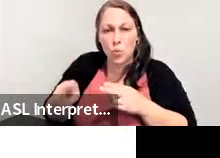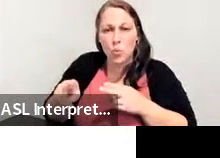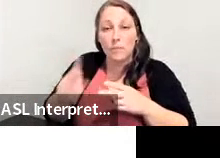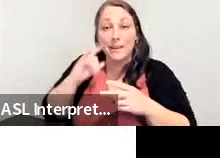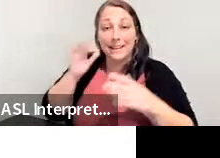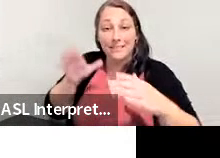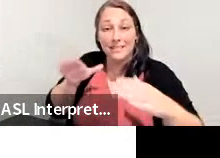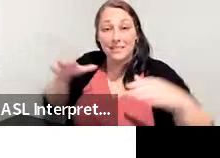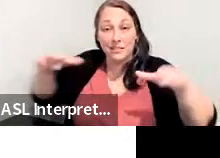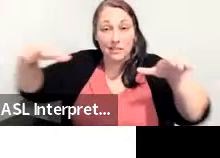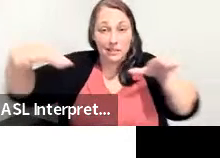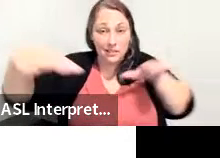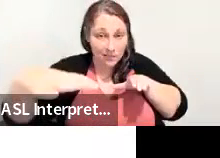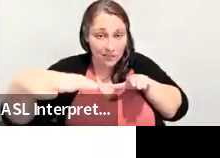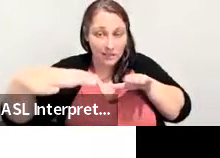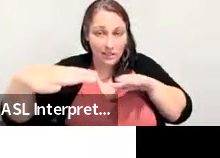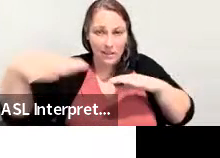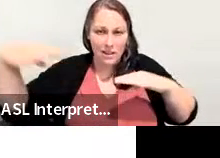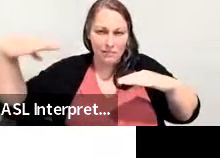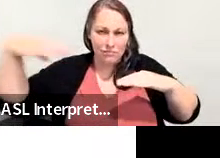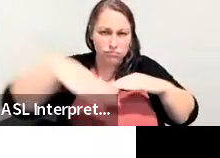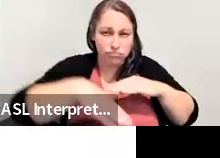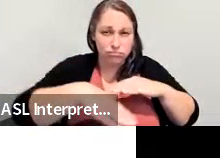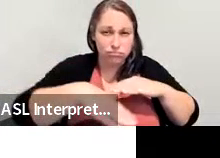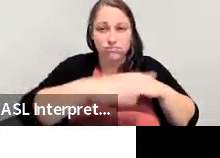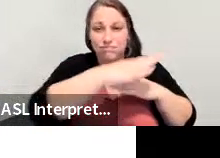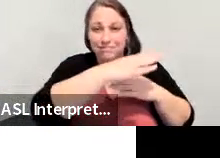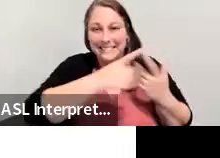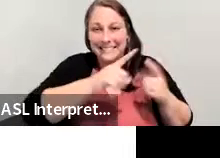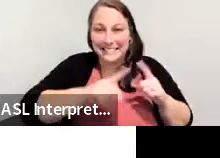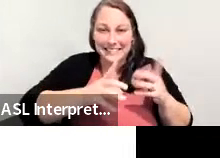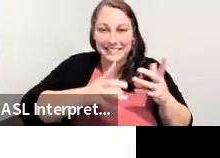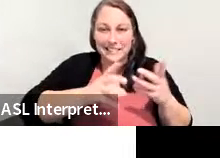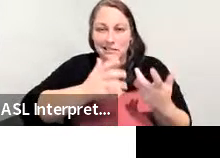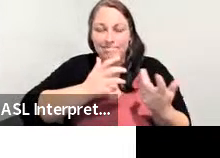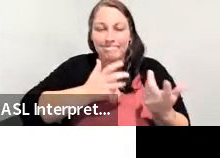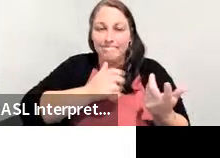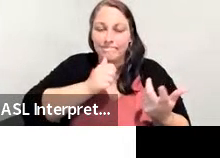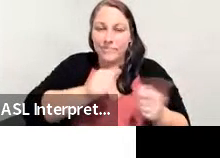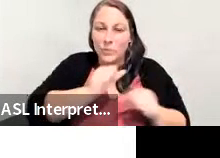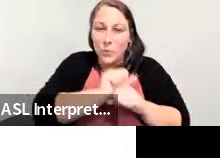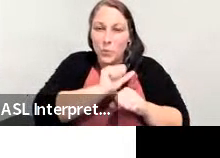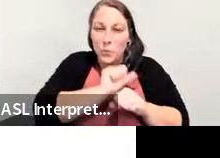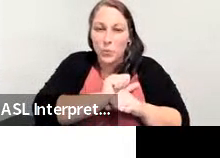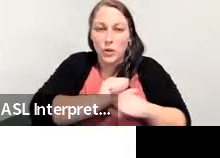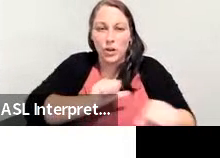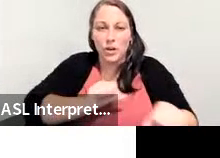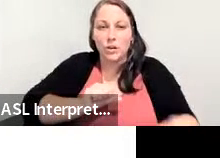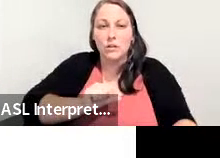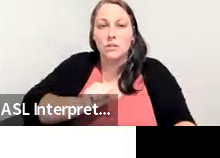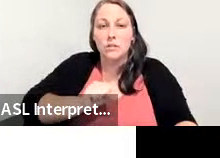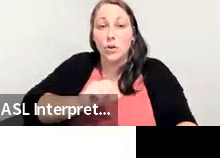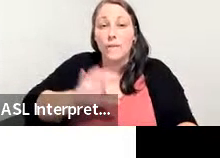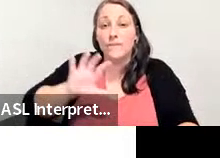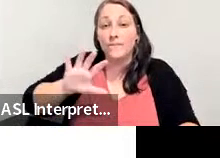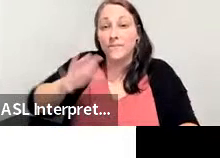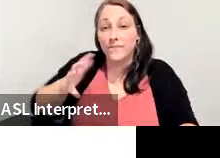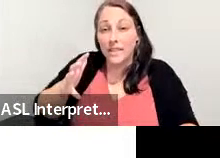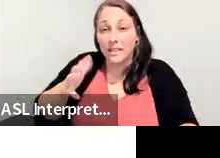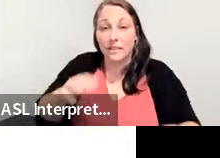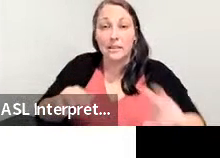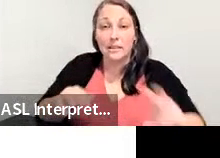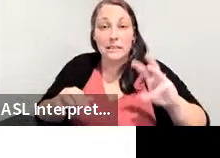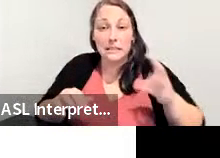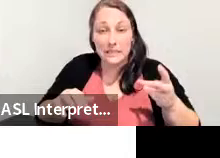have sort of made very long elevations. So we intentionally gave 5th and 6th Street these narrow elevations